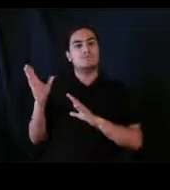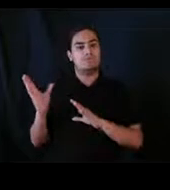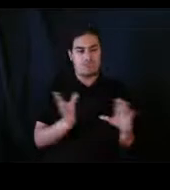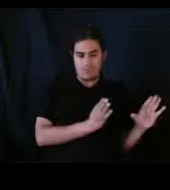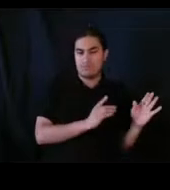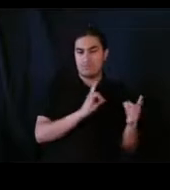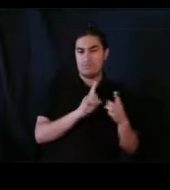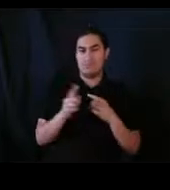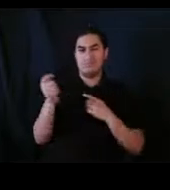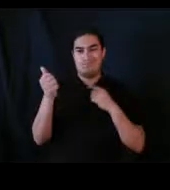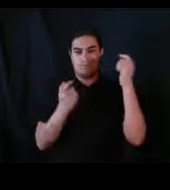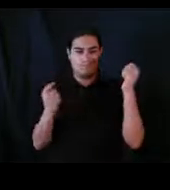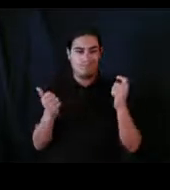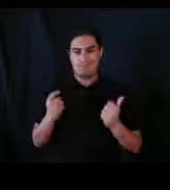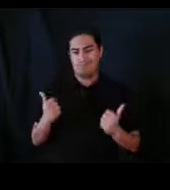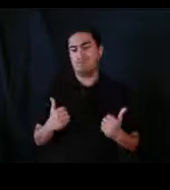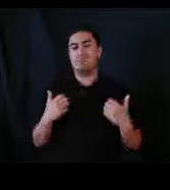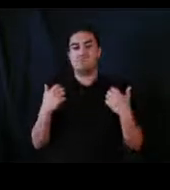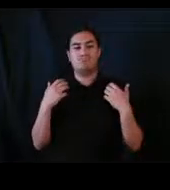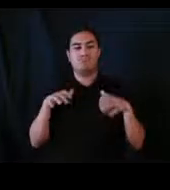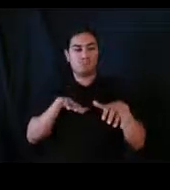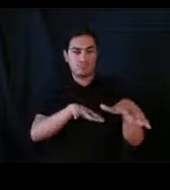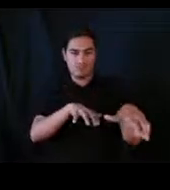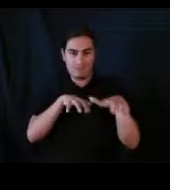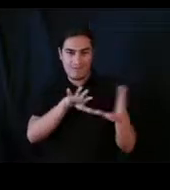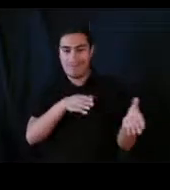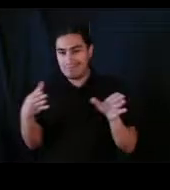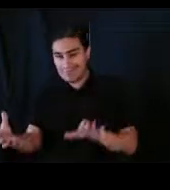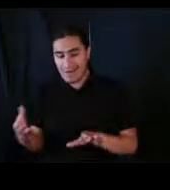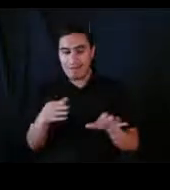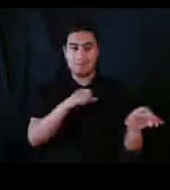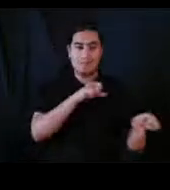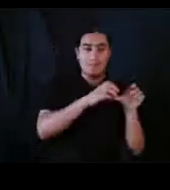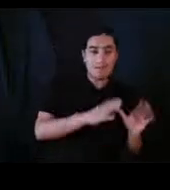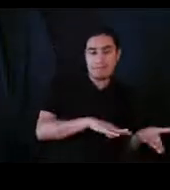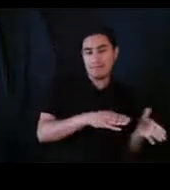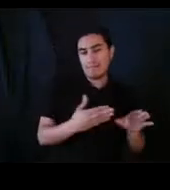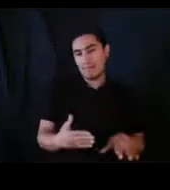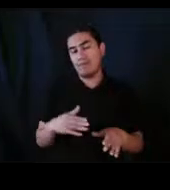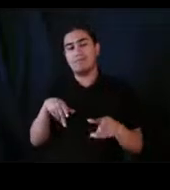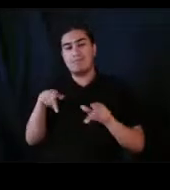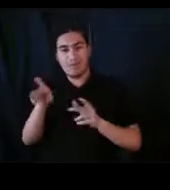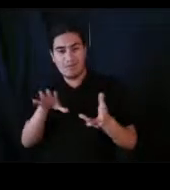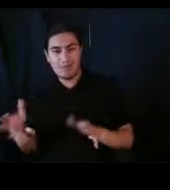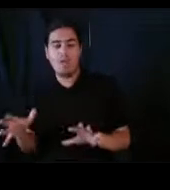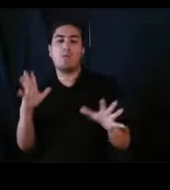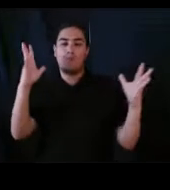eliminating eliminating traffic deaths and injuries among bicyclists and pedestrians by 2030.